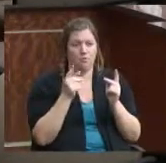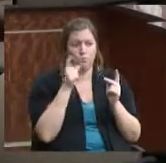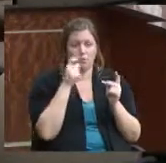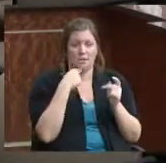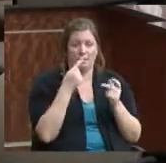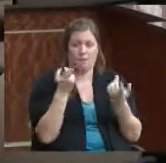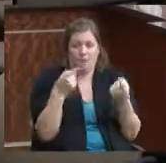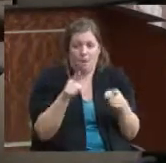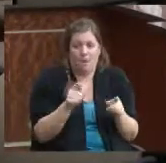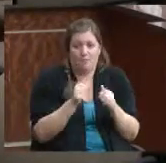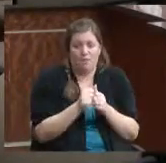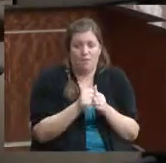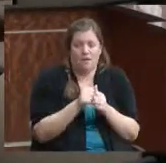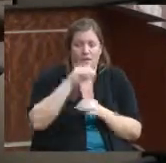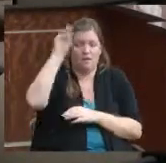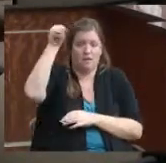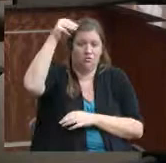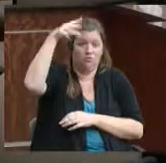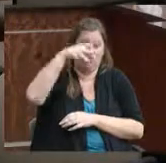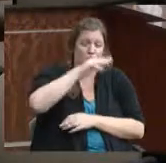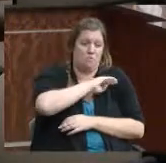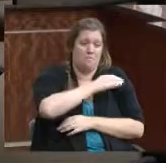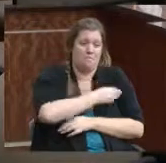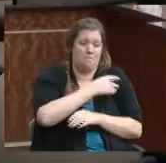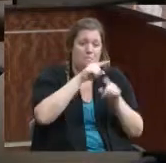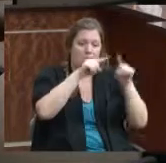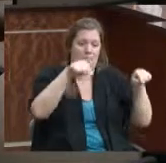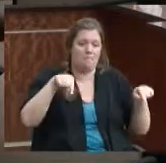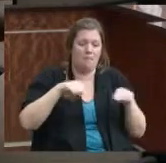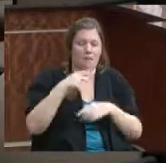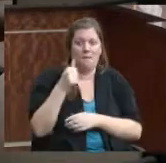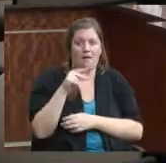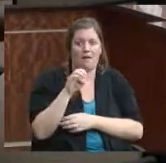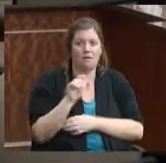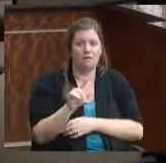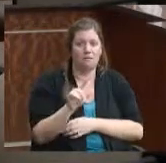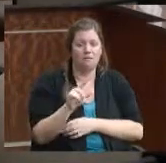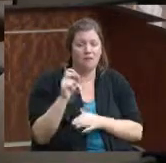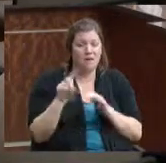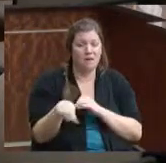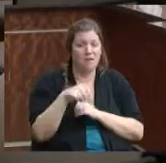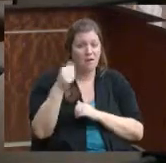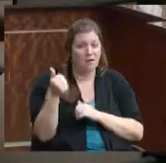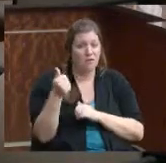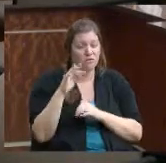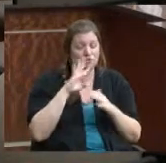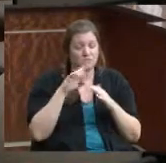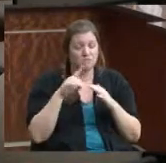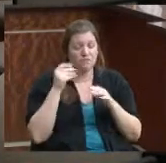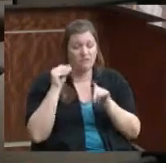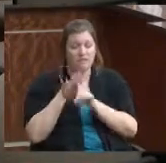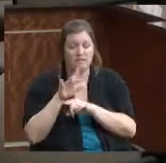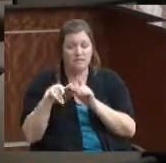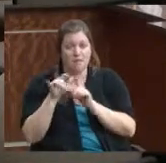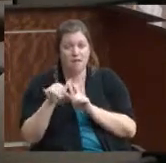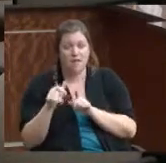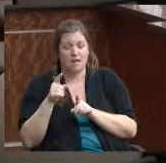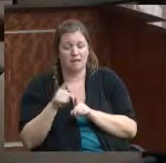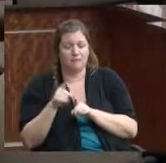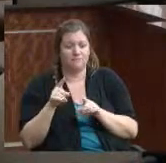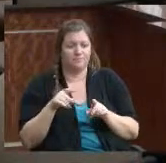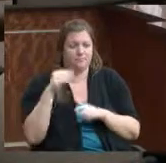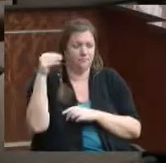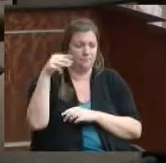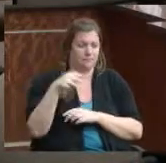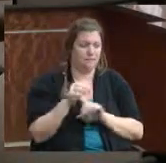of the proposed solar array? Has any other site on the Patuxent Greens Golf Club been considered for the solar array? Does the solar